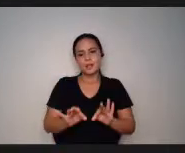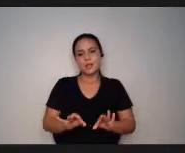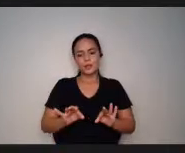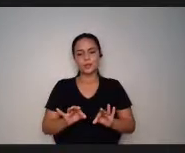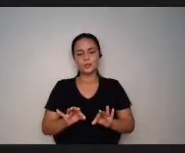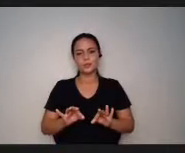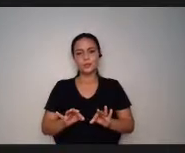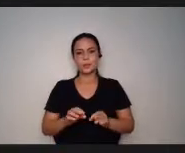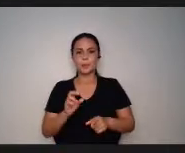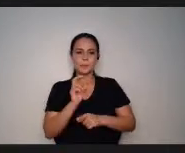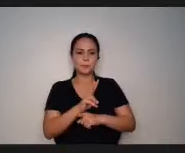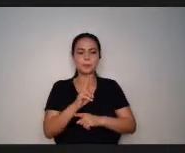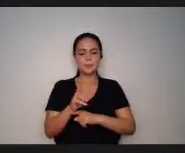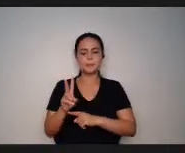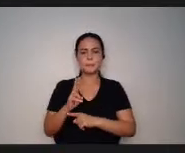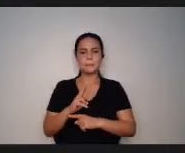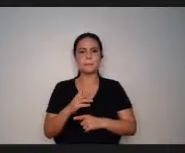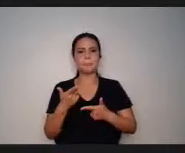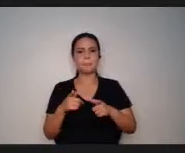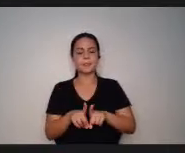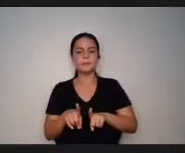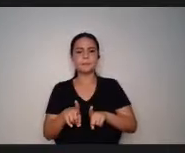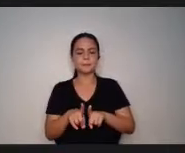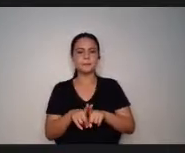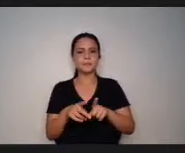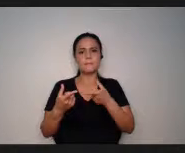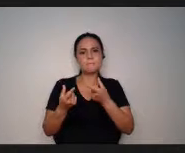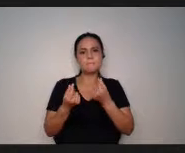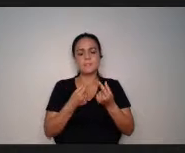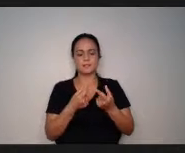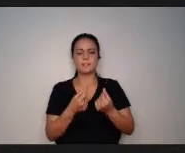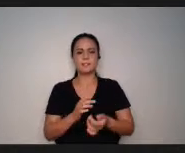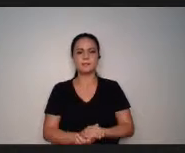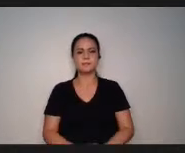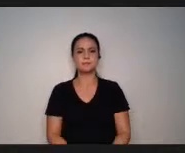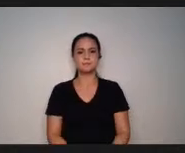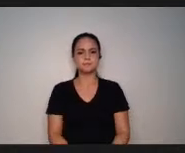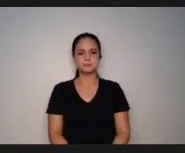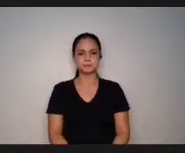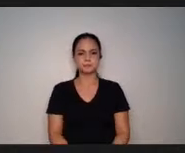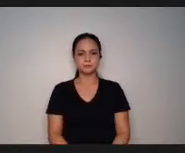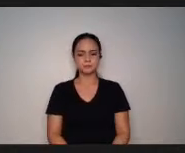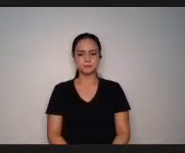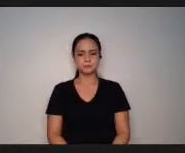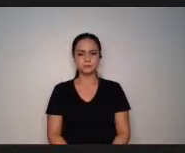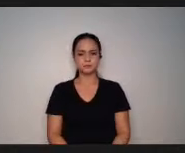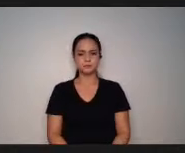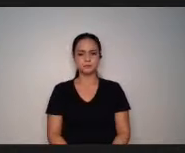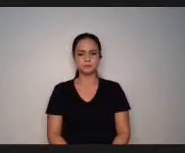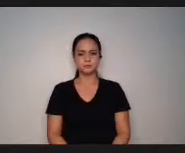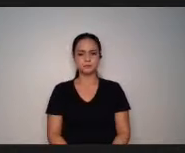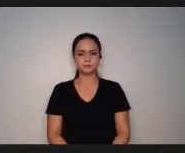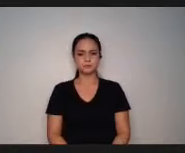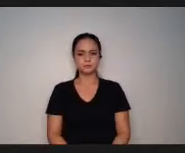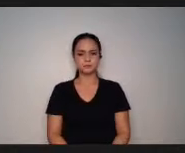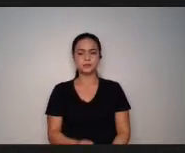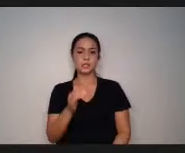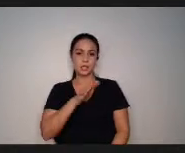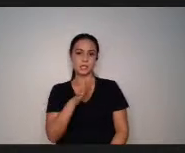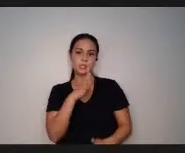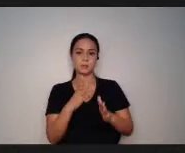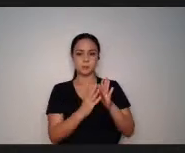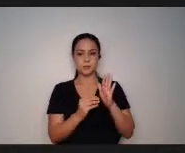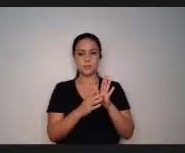wages, but also status and so on. And that these particular models do have an impact and